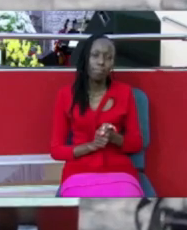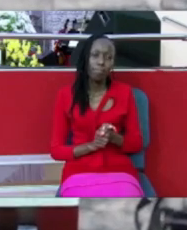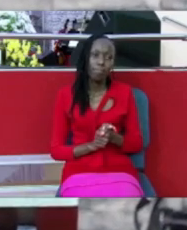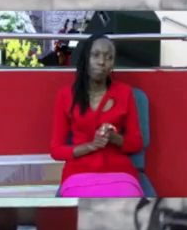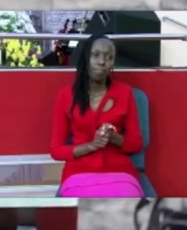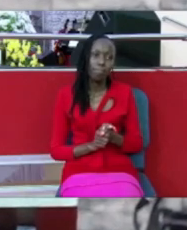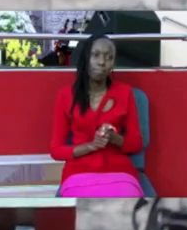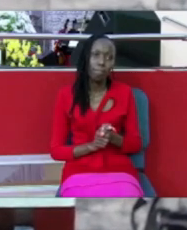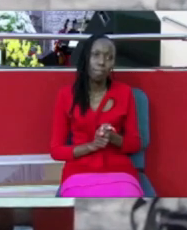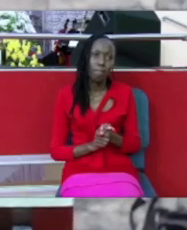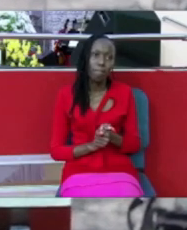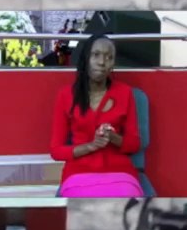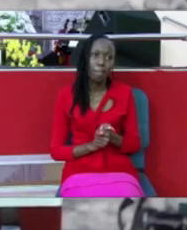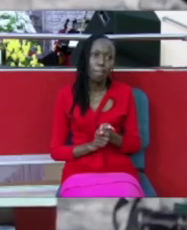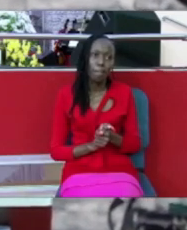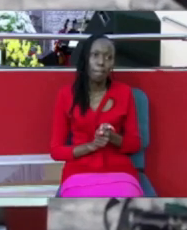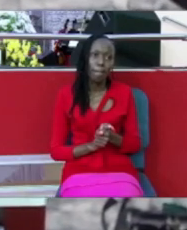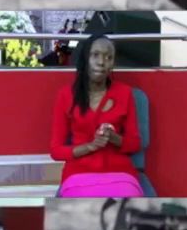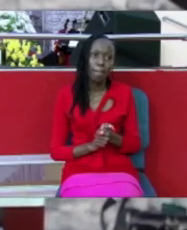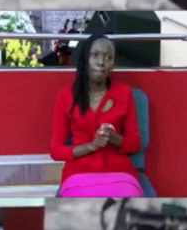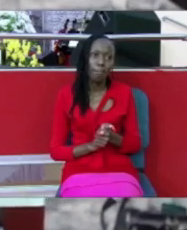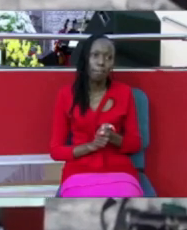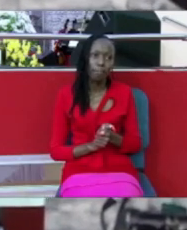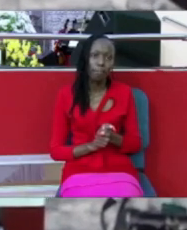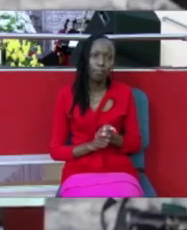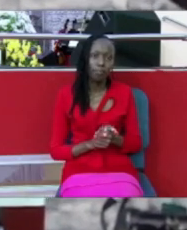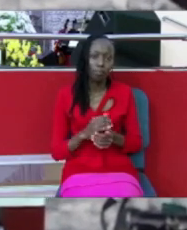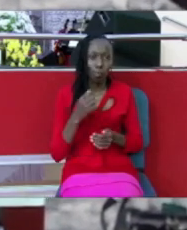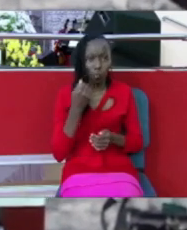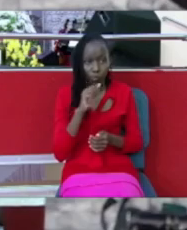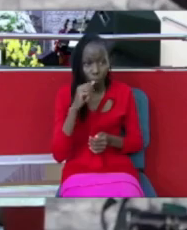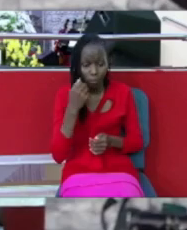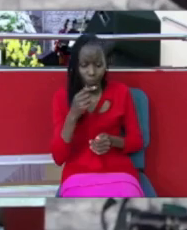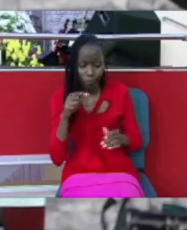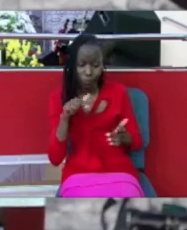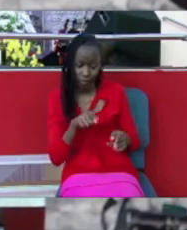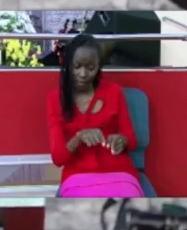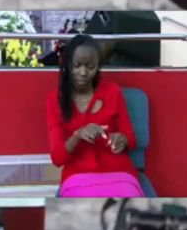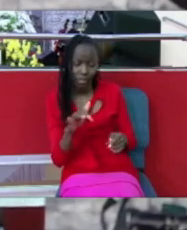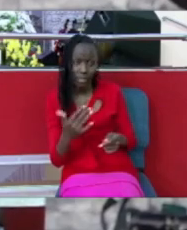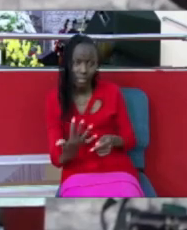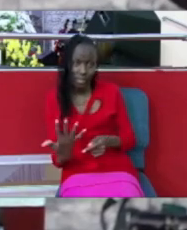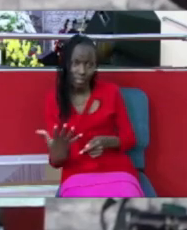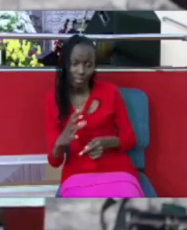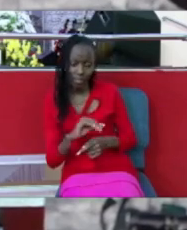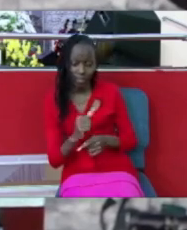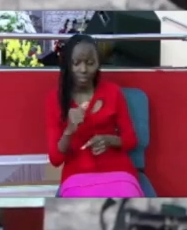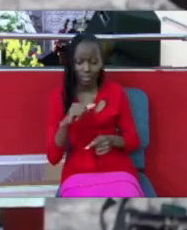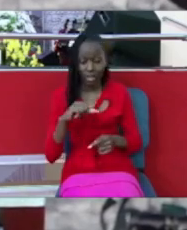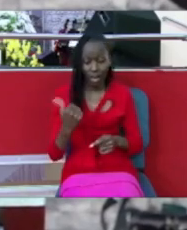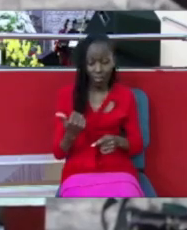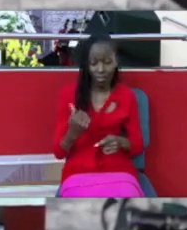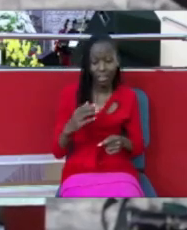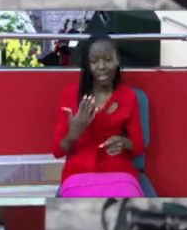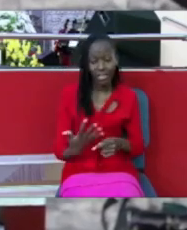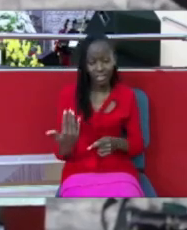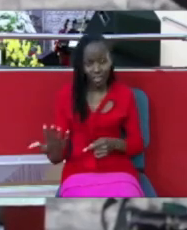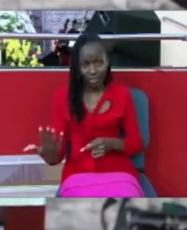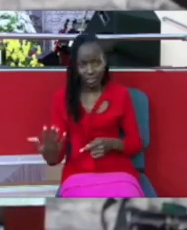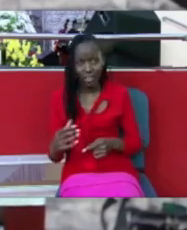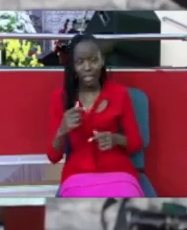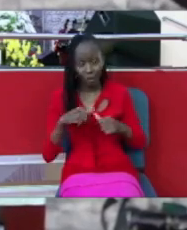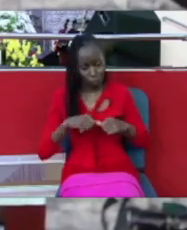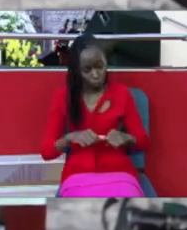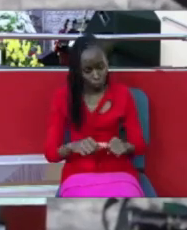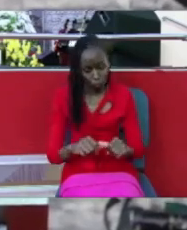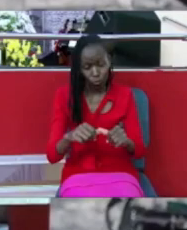na hali mpya anaweza kukitafuna. Chews on that grass and some other grass and does the whole process over and